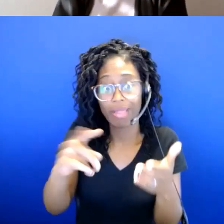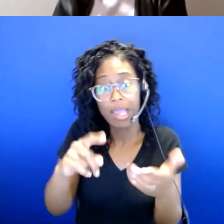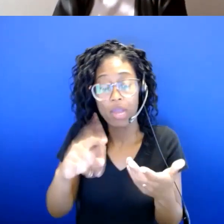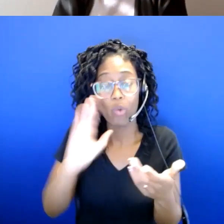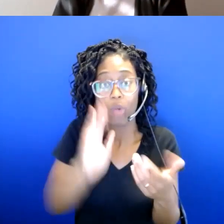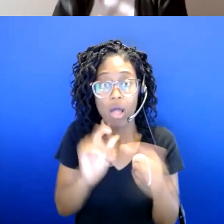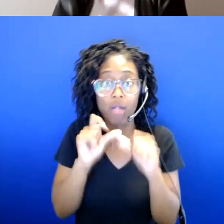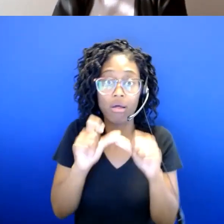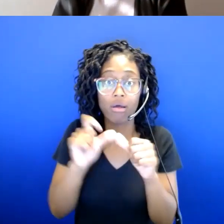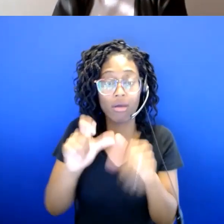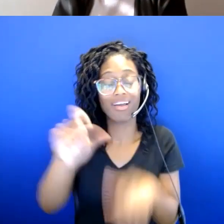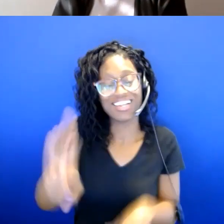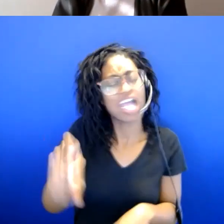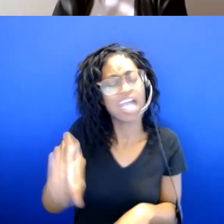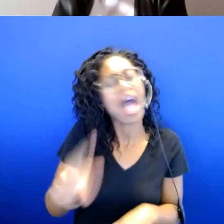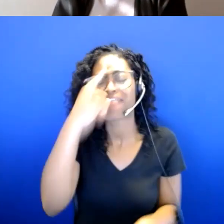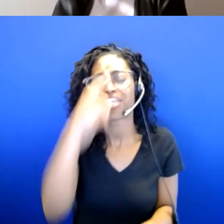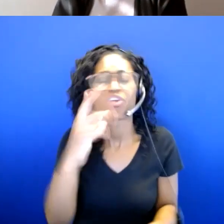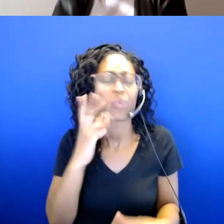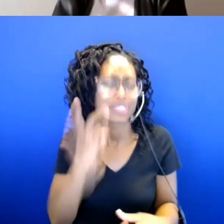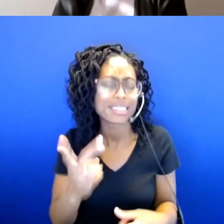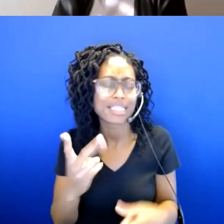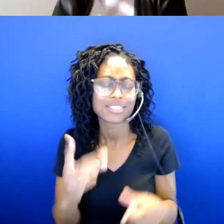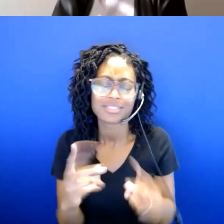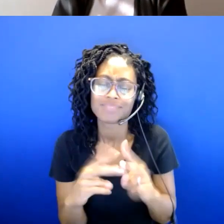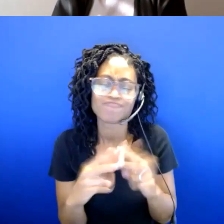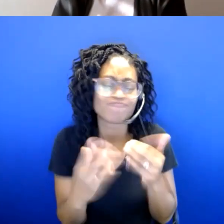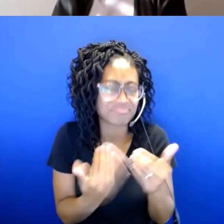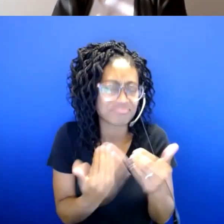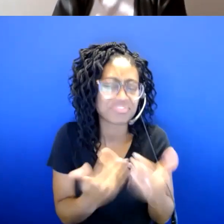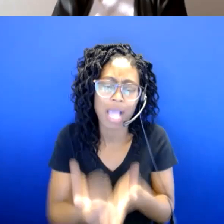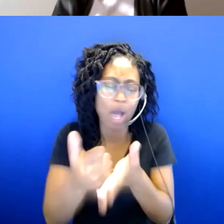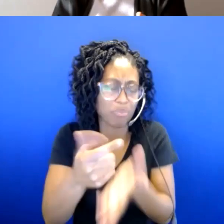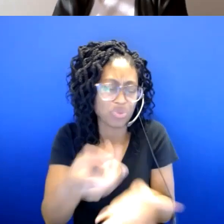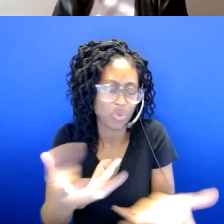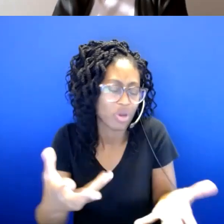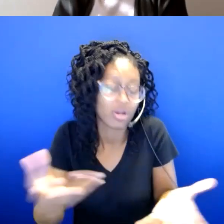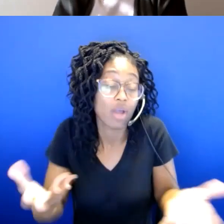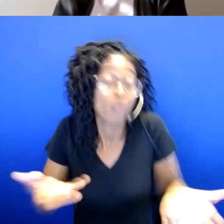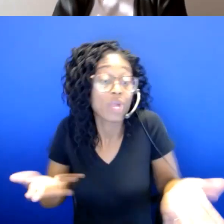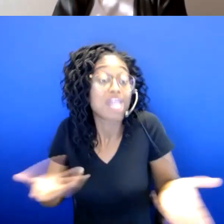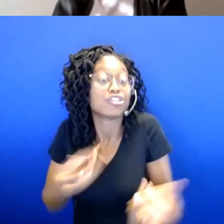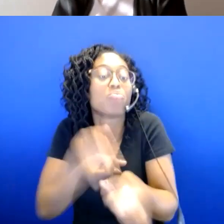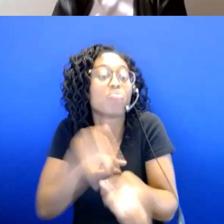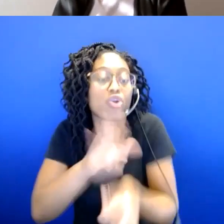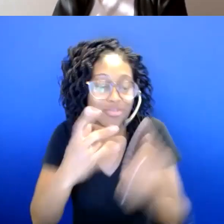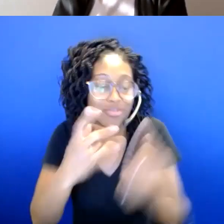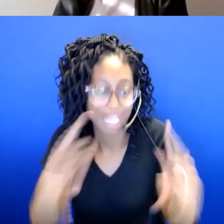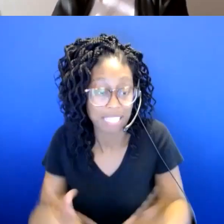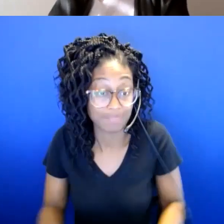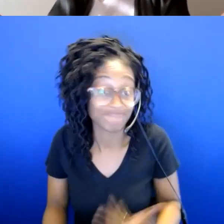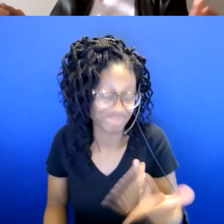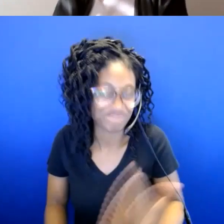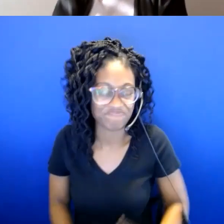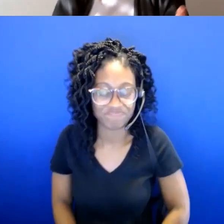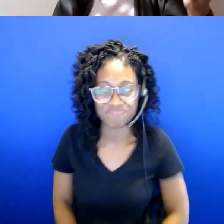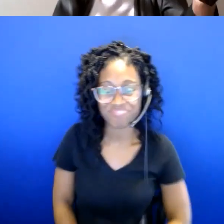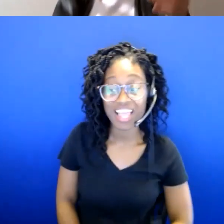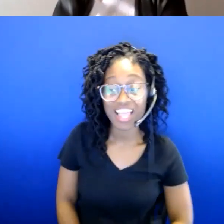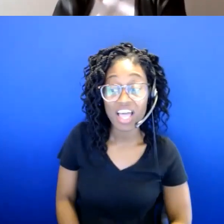intuitive and helpful, and we're here to support your success. So I want to thank